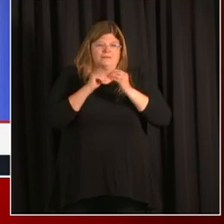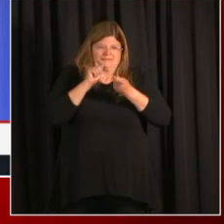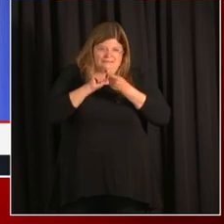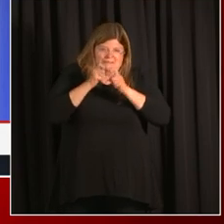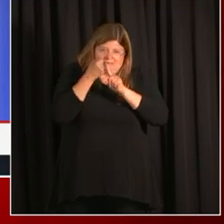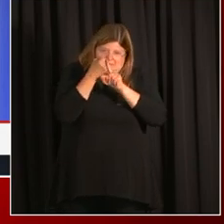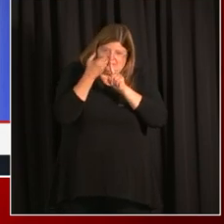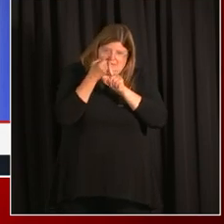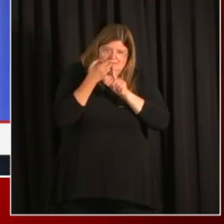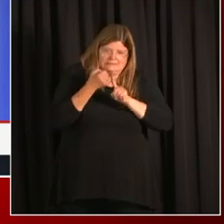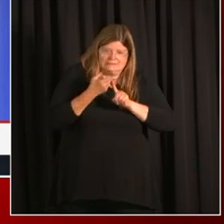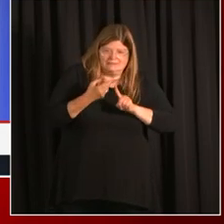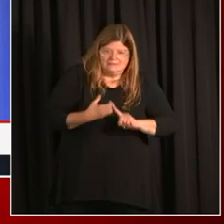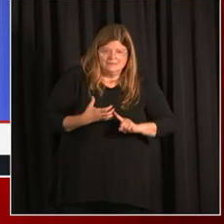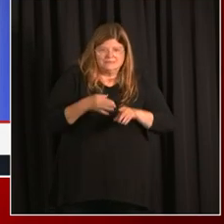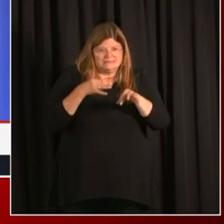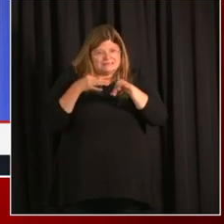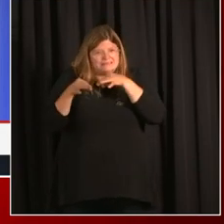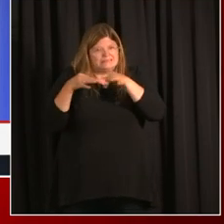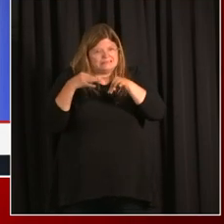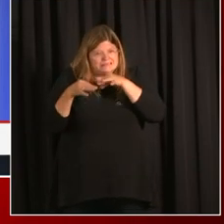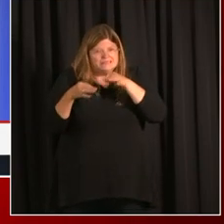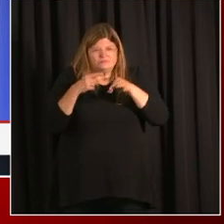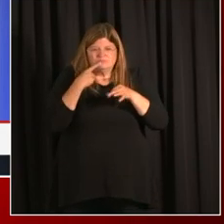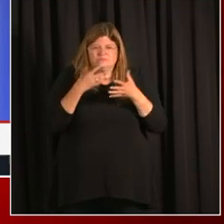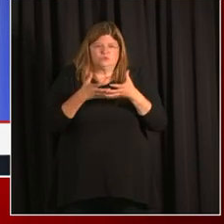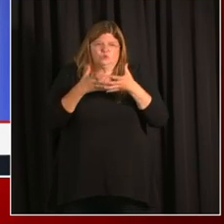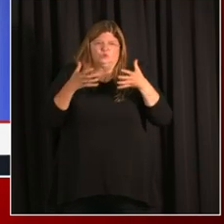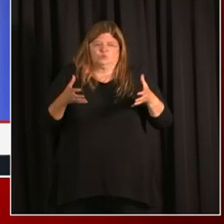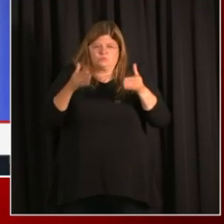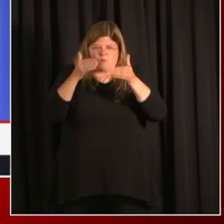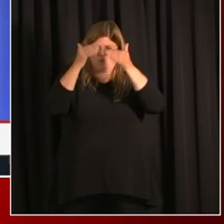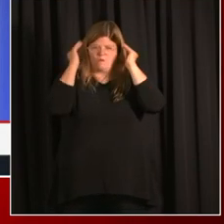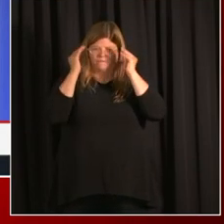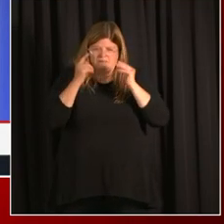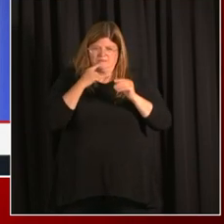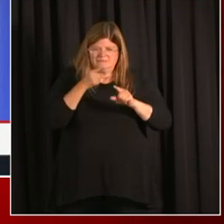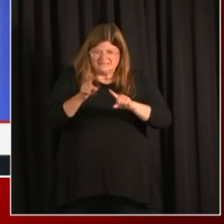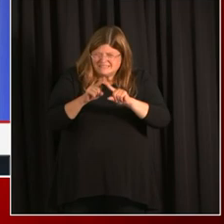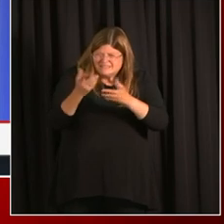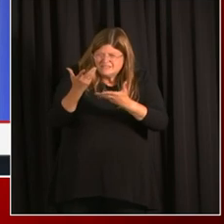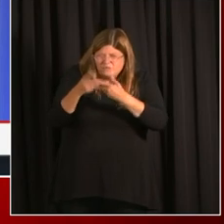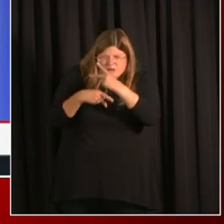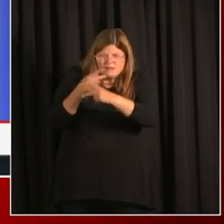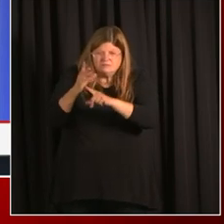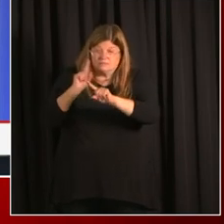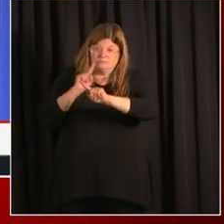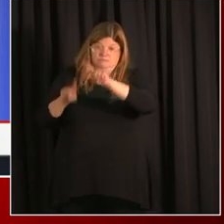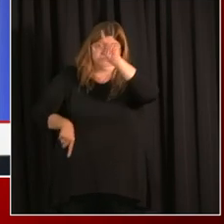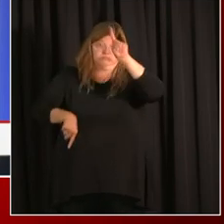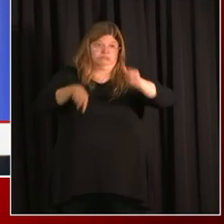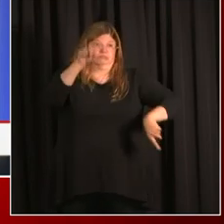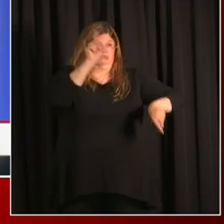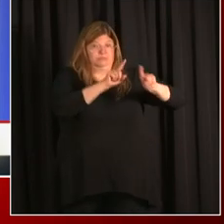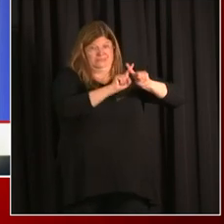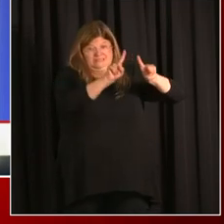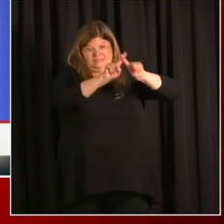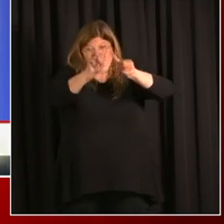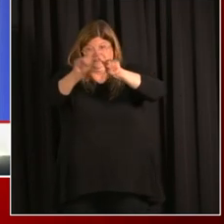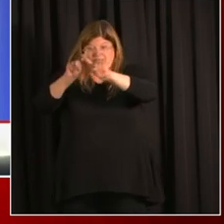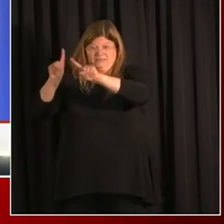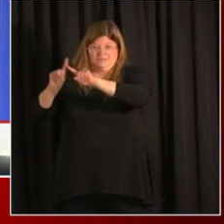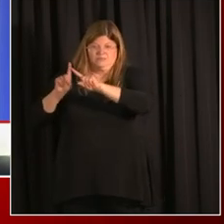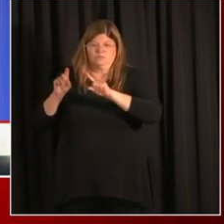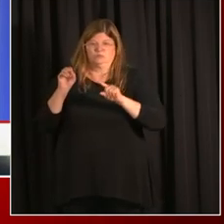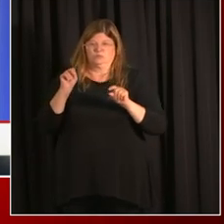detailed and judicious approach to understanding the type of business that you operate, et cetera. So we felt